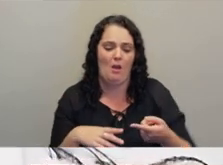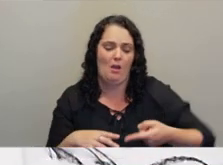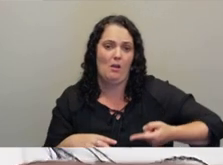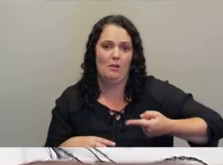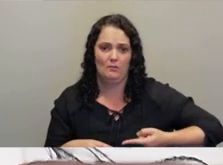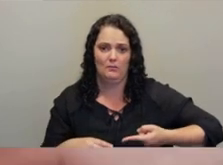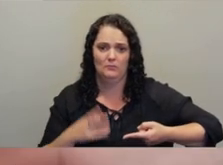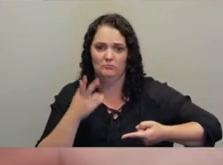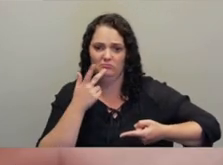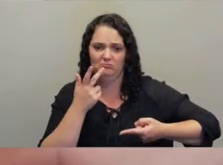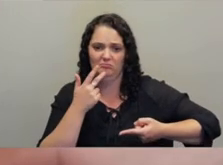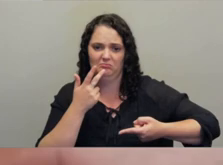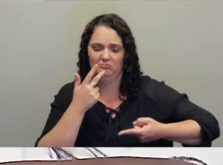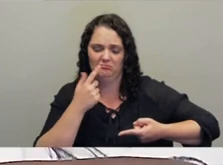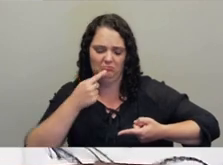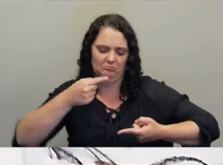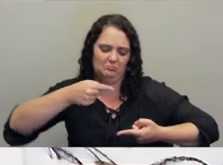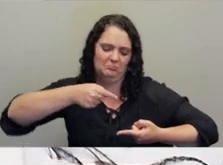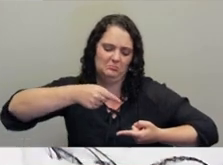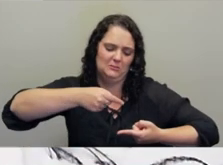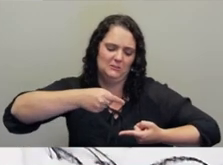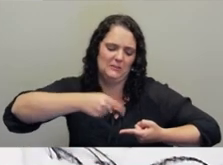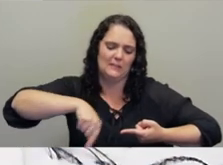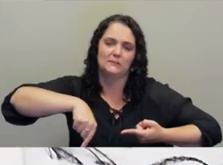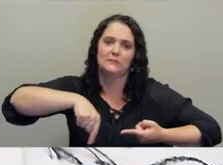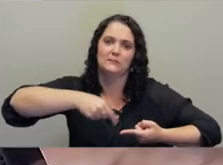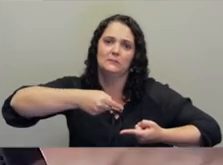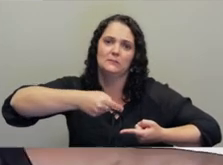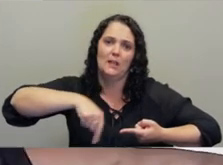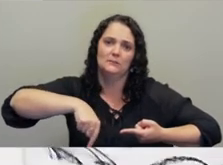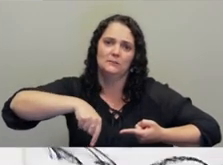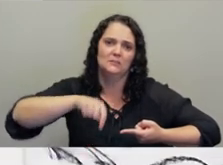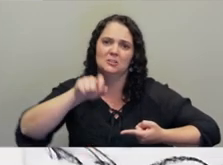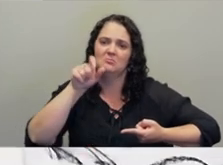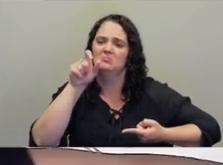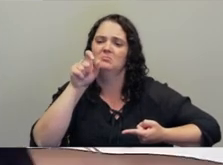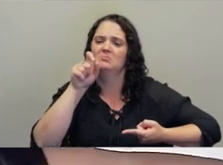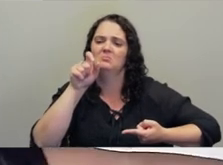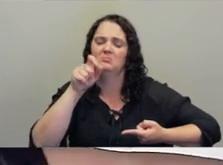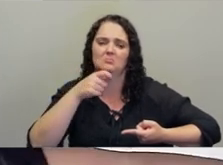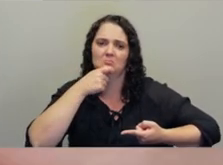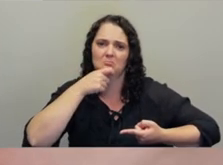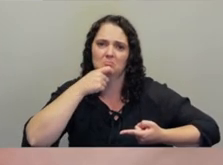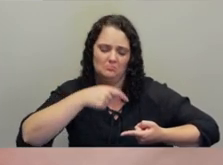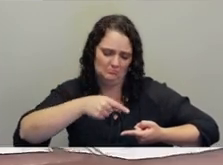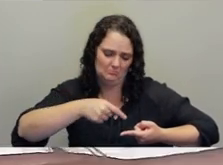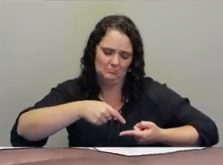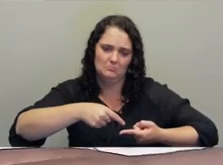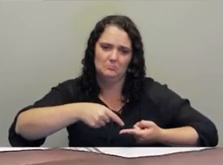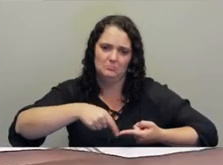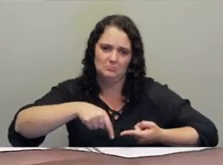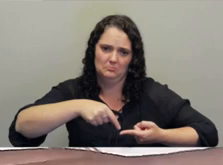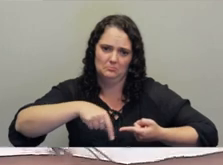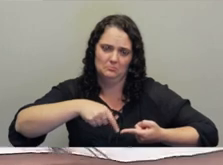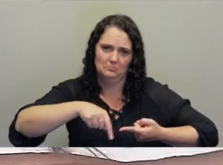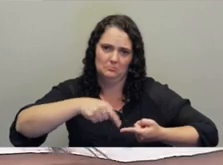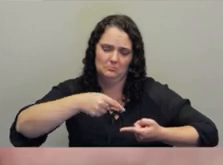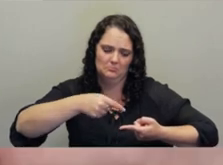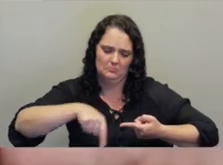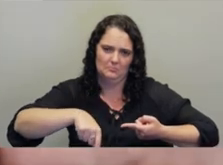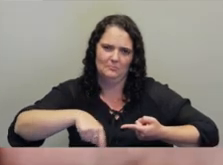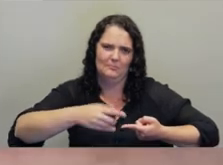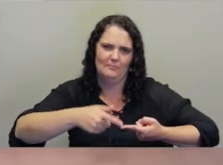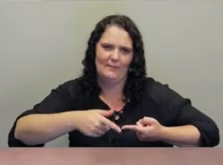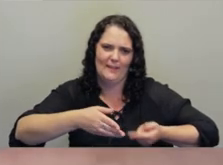right, you know, come up about, I'd say half an inch, a quarter inch from the tip, push your knife down right into the center and